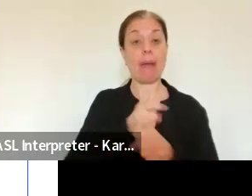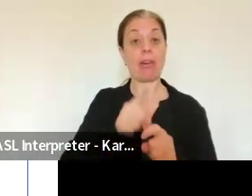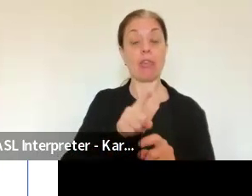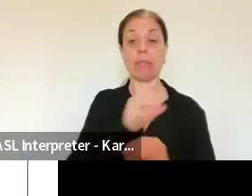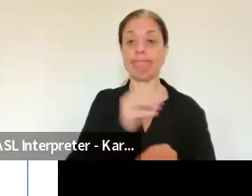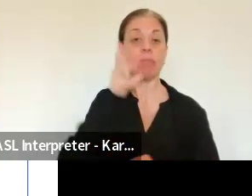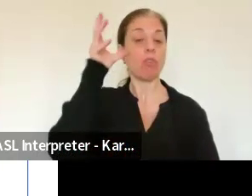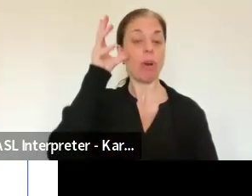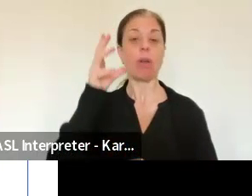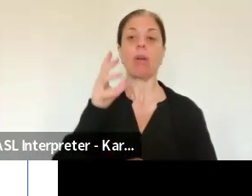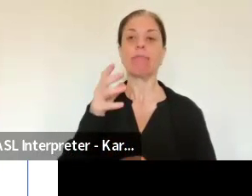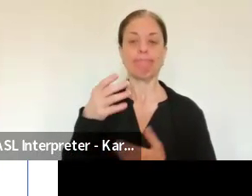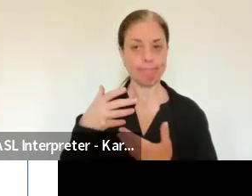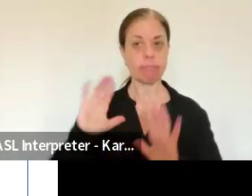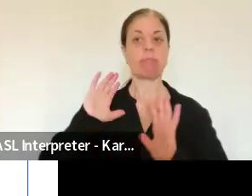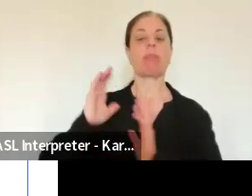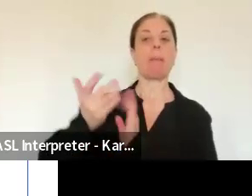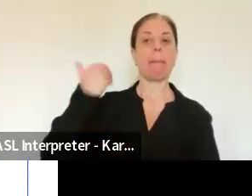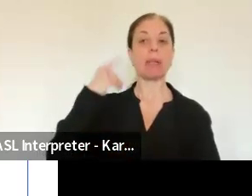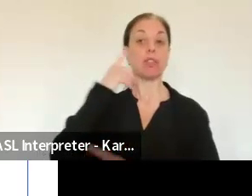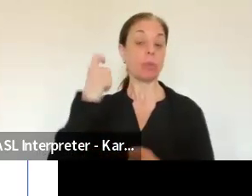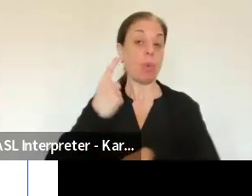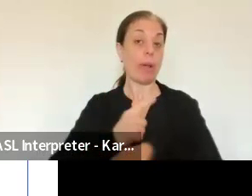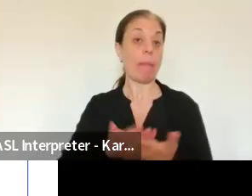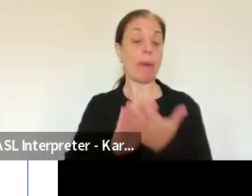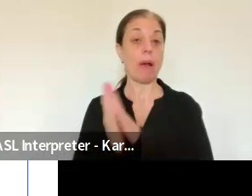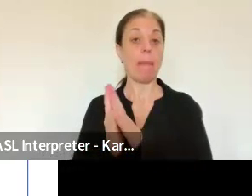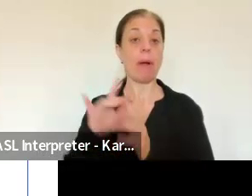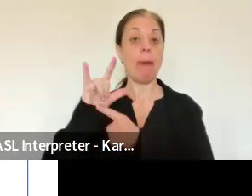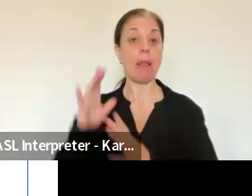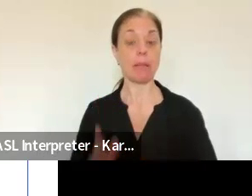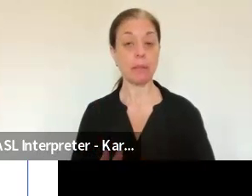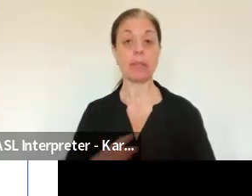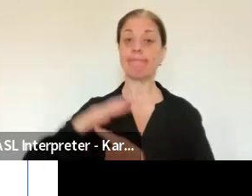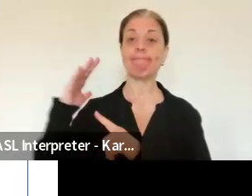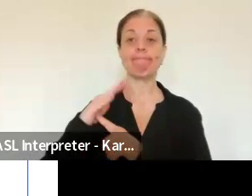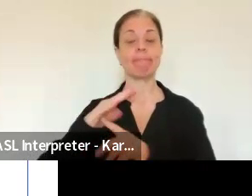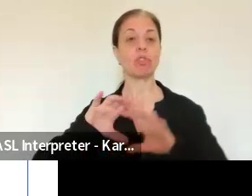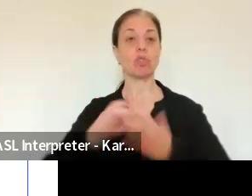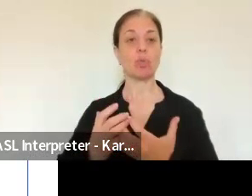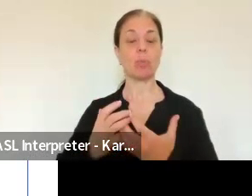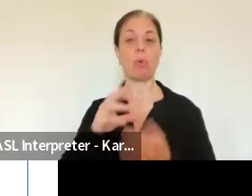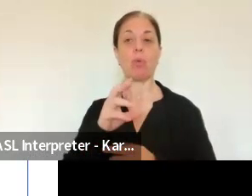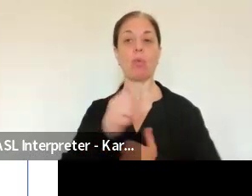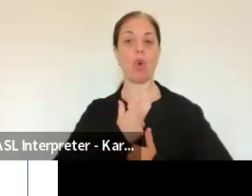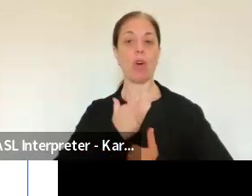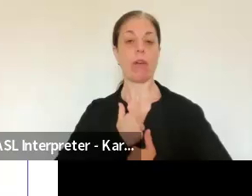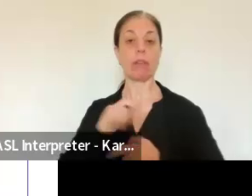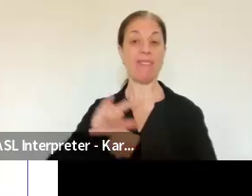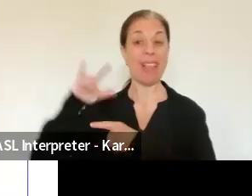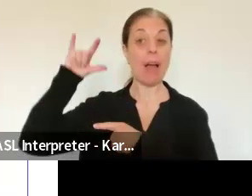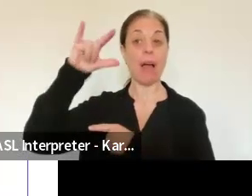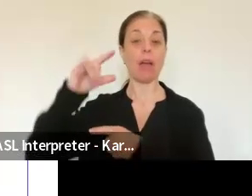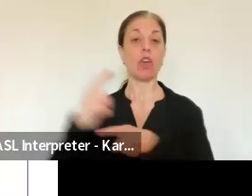Desperate to shake her rebel past, Hoi Young dreams of one day becoming a Lancer pilot, an elite group of warriors who fly into battle using the Empire's